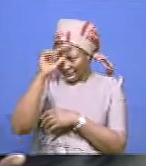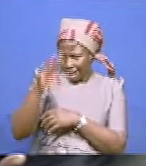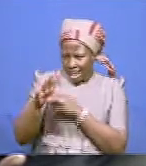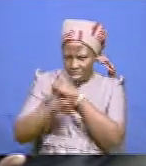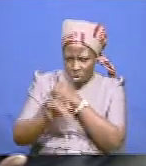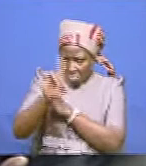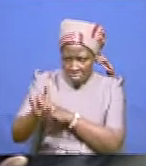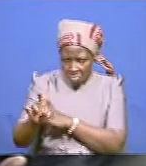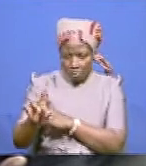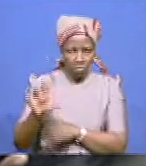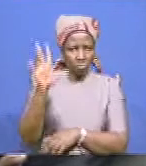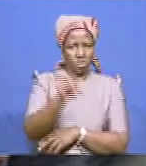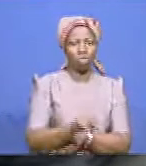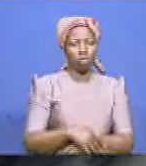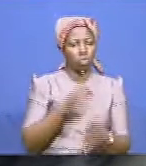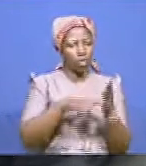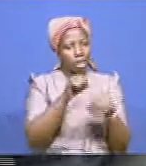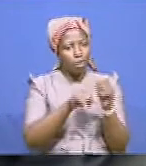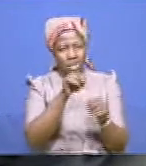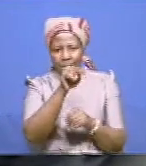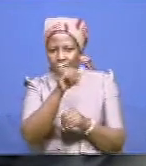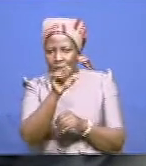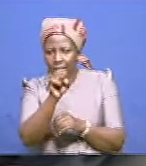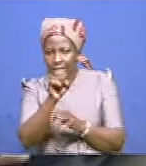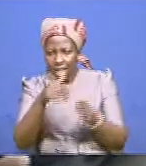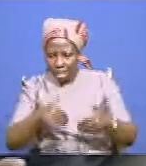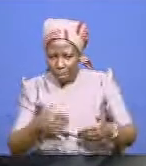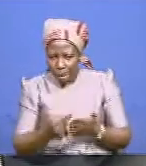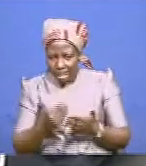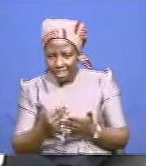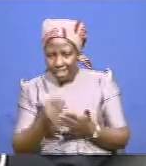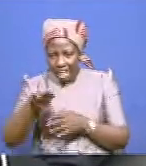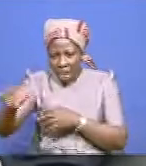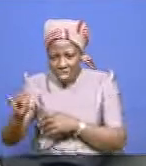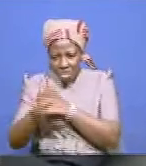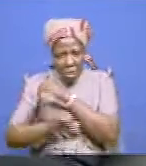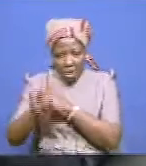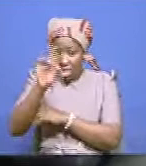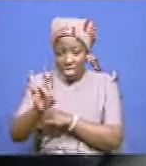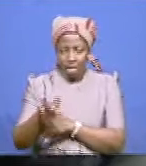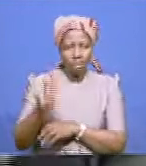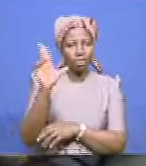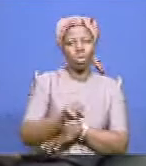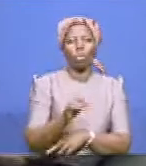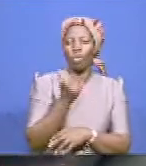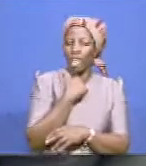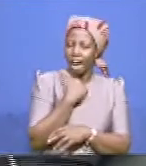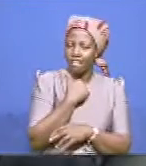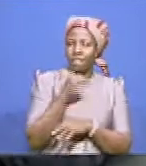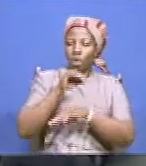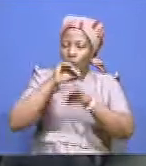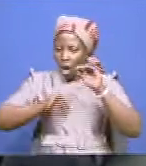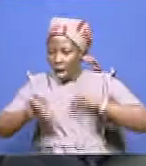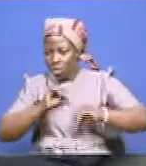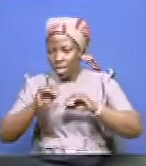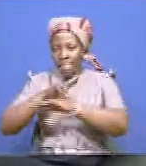that were taken away at the youth? Were it counties? No. And therefore, there are elements of corruption both at the national and county